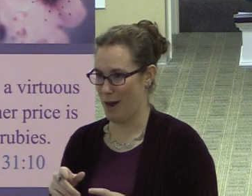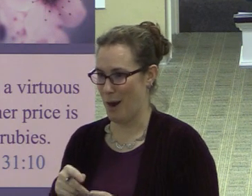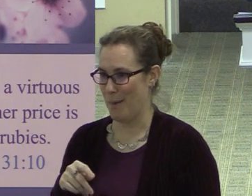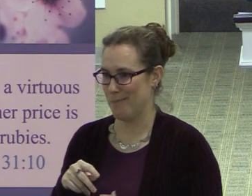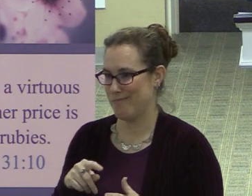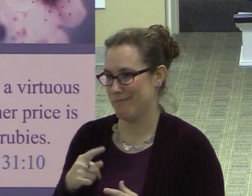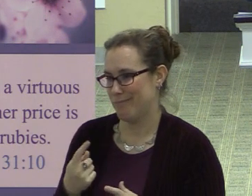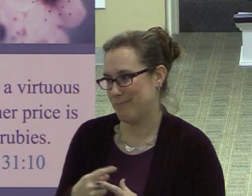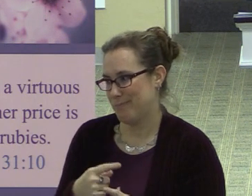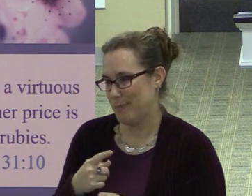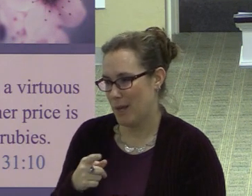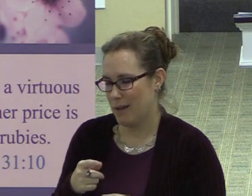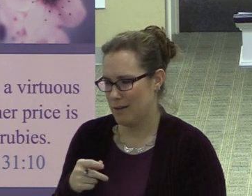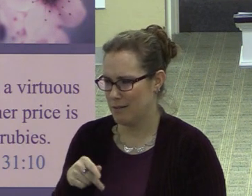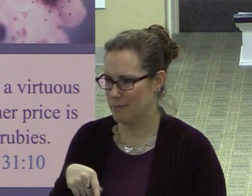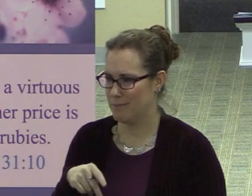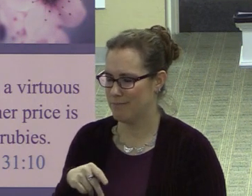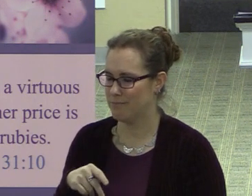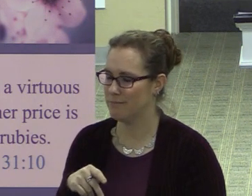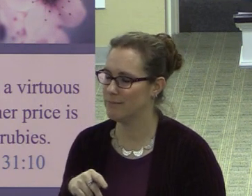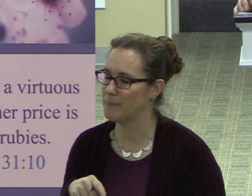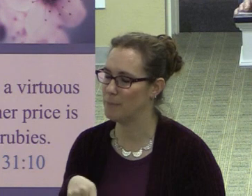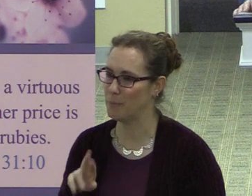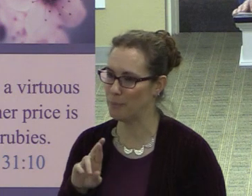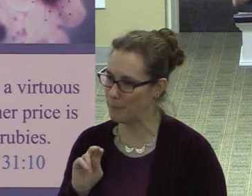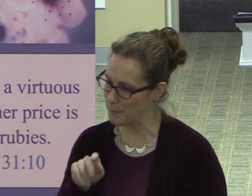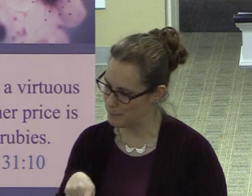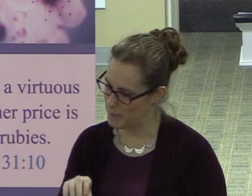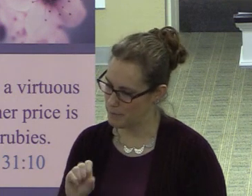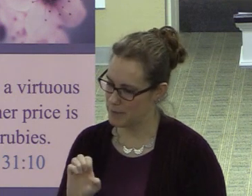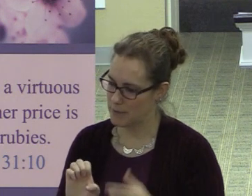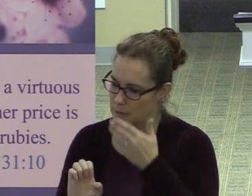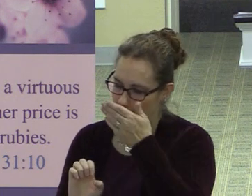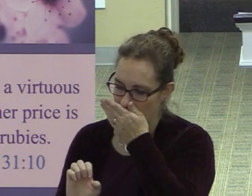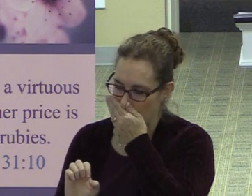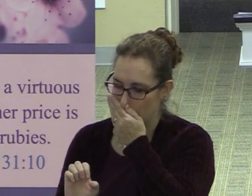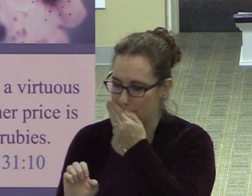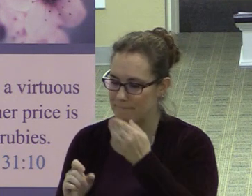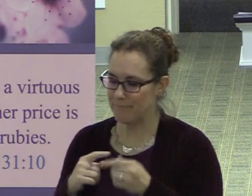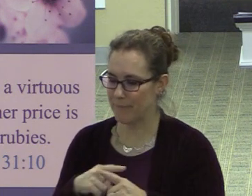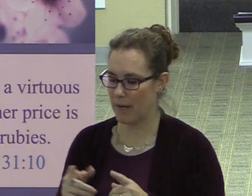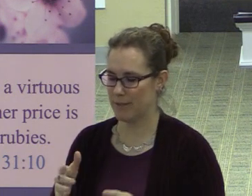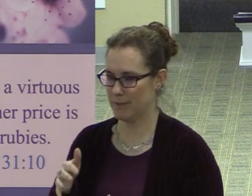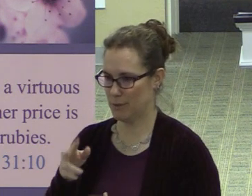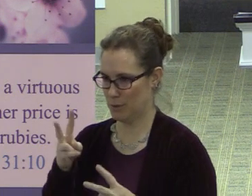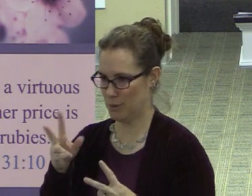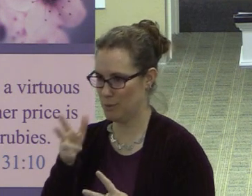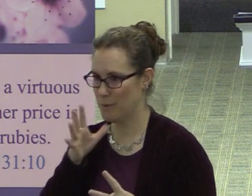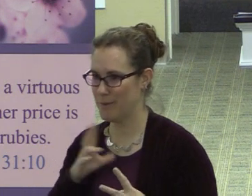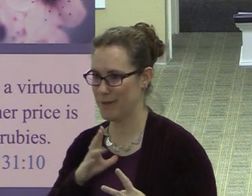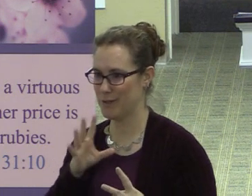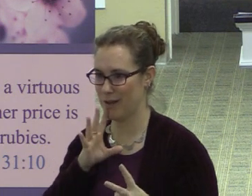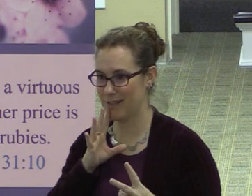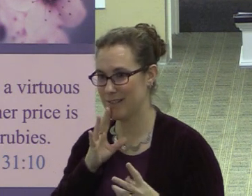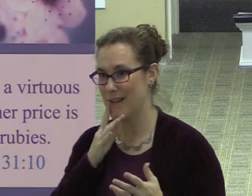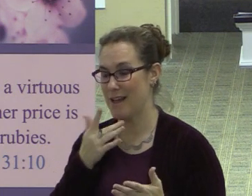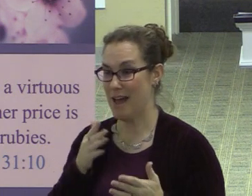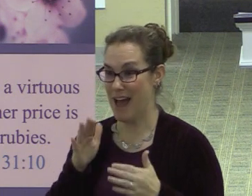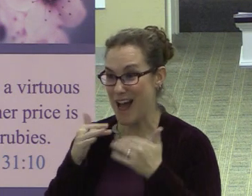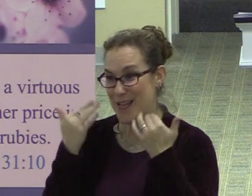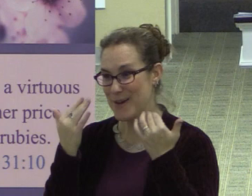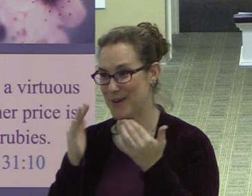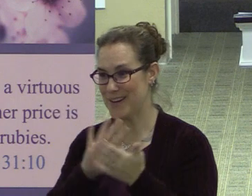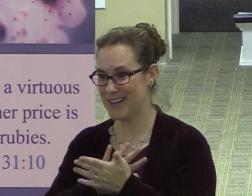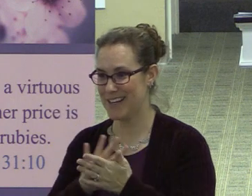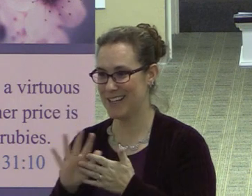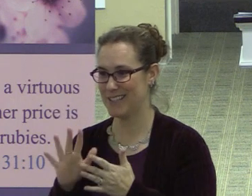it in the moment. All right. She said, I'm in the nursery. 2 ladies are talking, and they quickly said hello. It was really nice and friendly, but